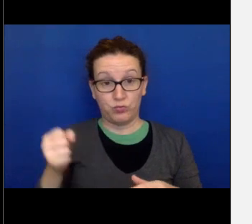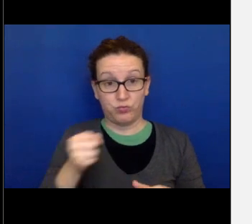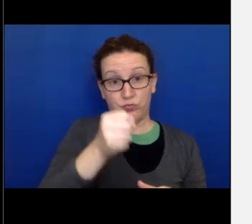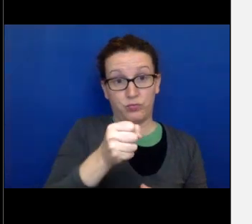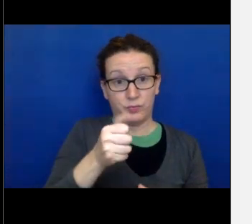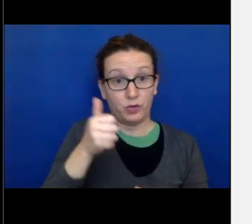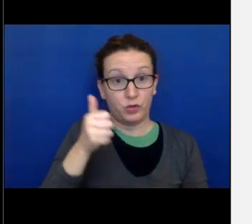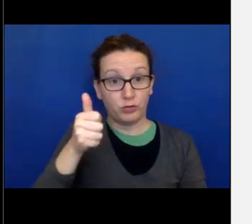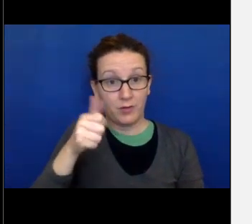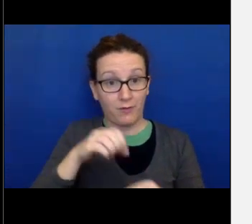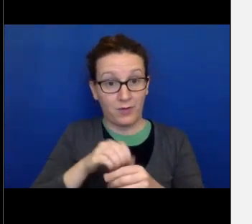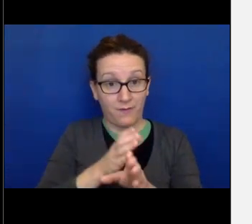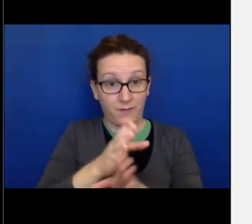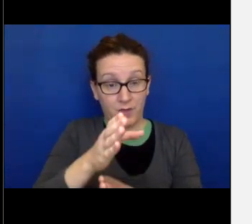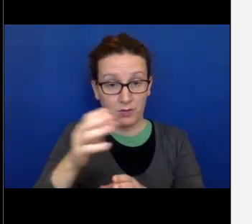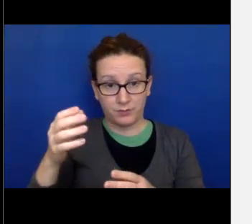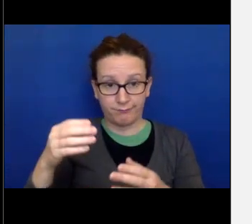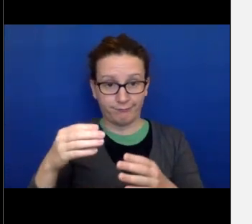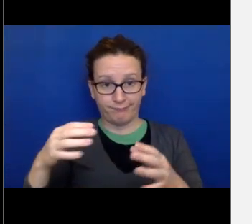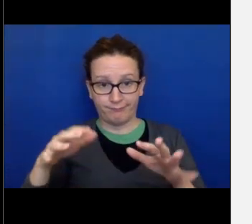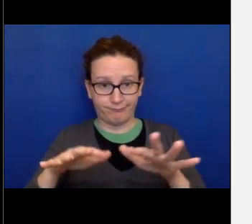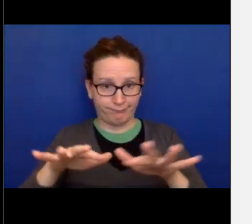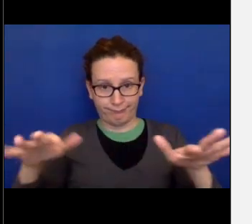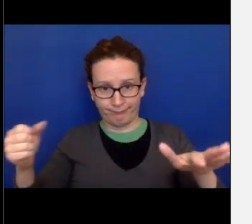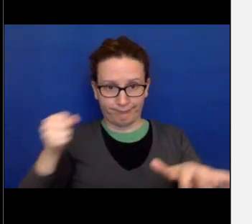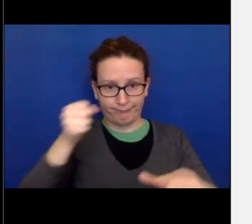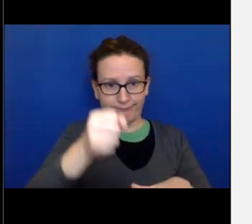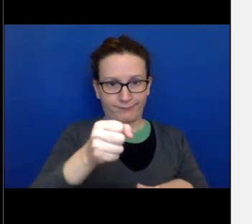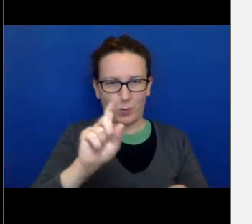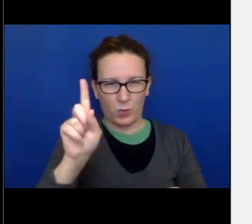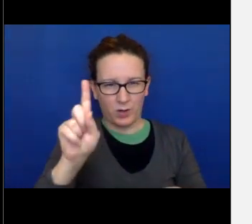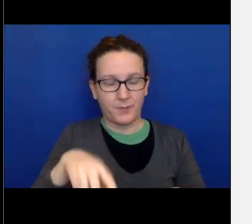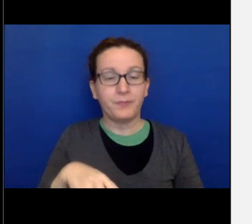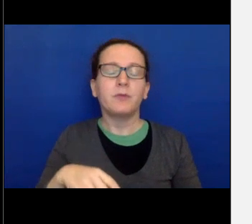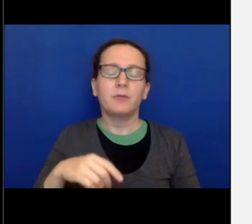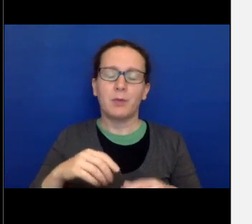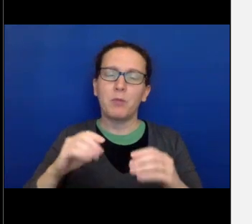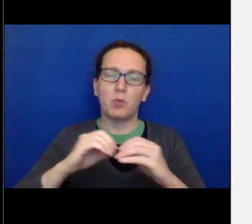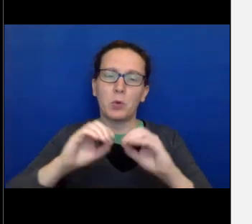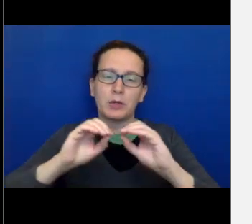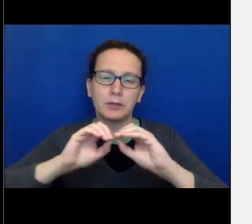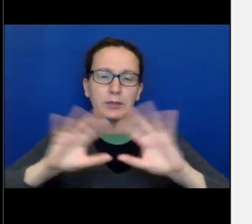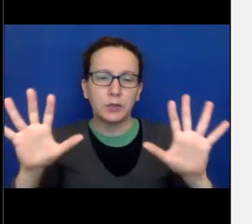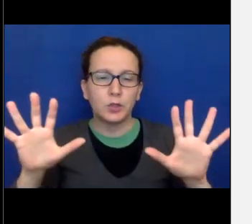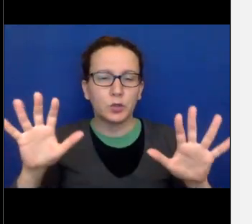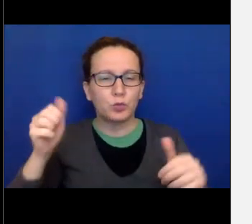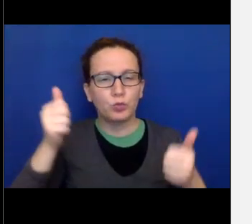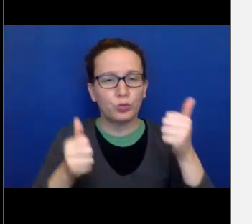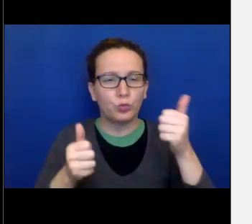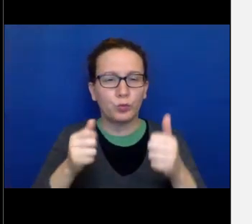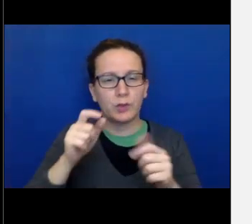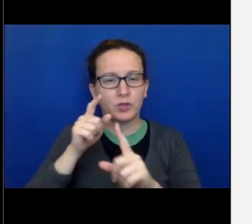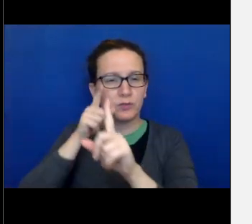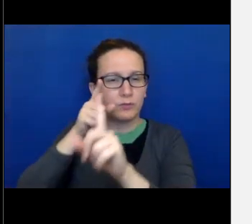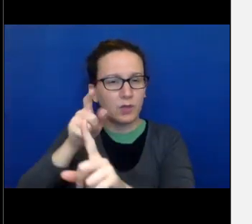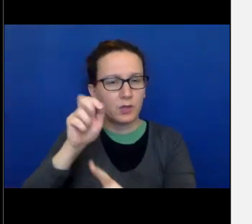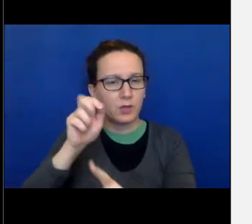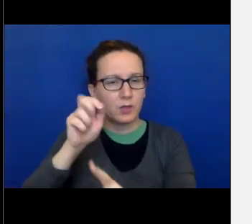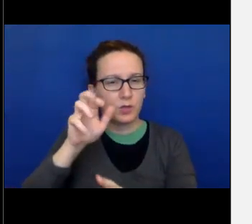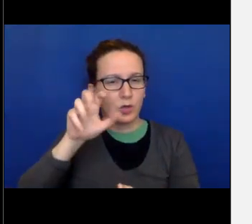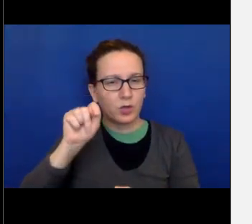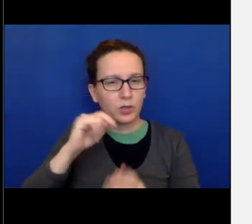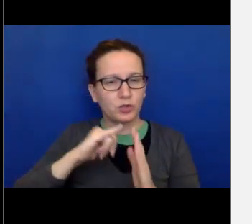those questions, I think it will become a lot clearer of the target journals that you have in mind. And in particular, if you're like, well, I'm